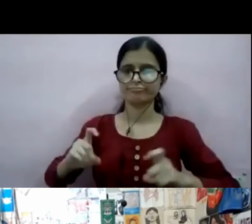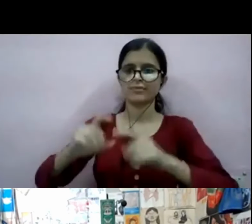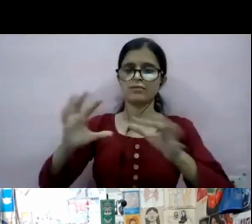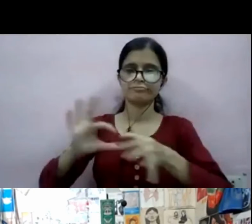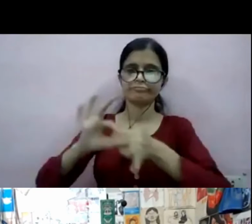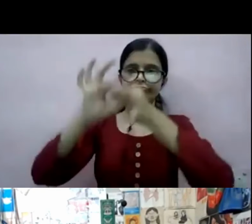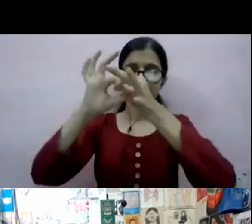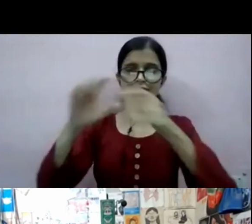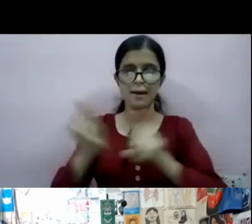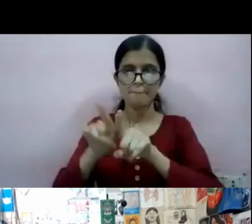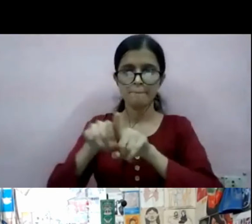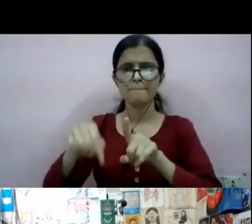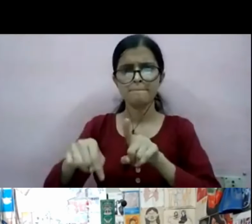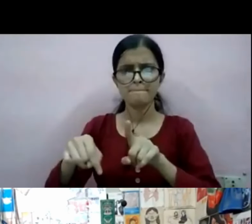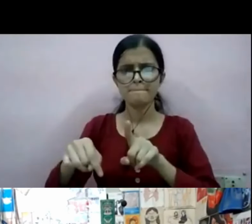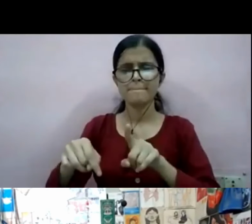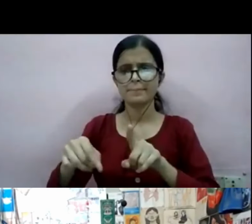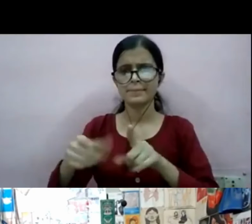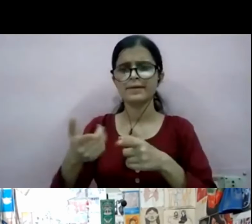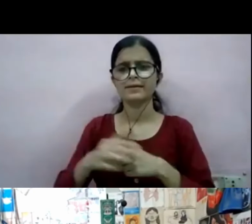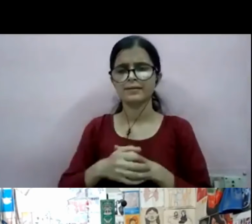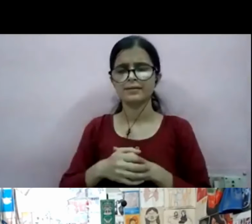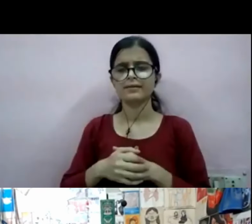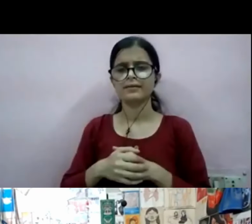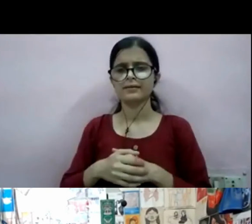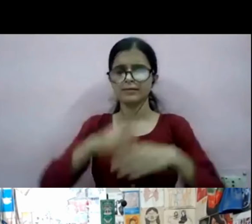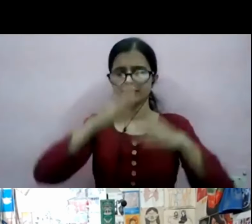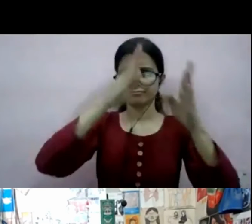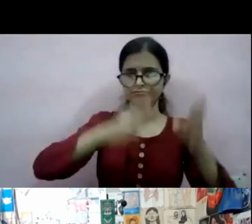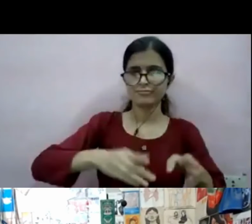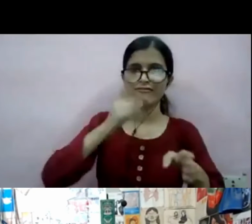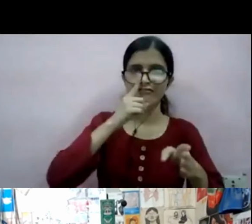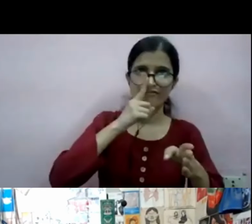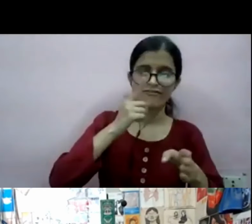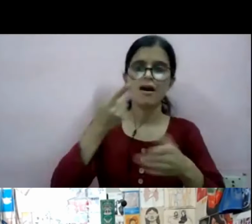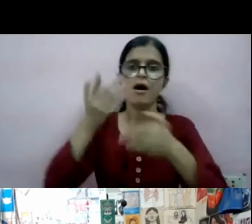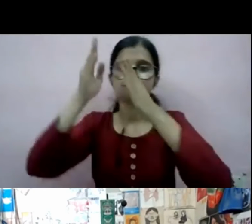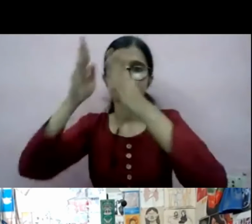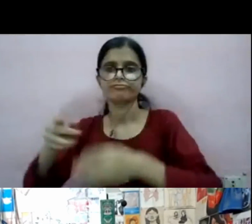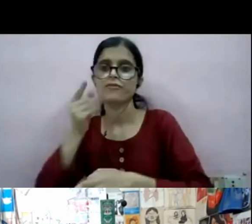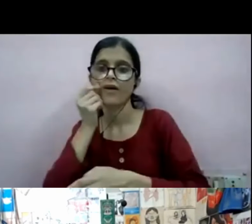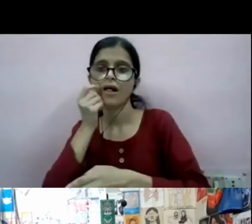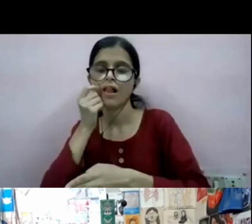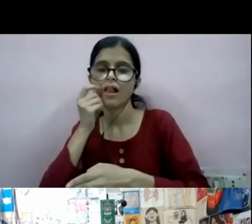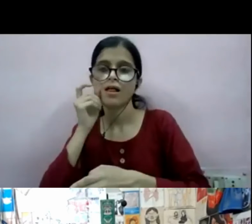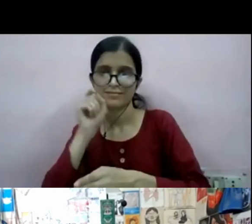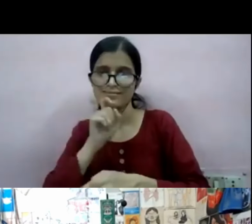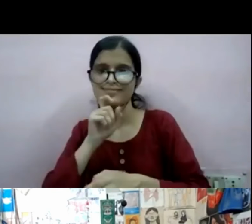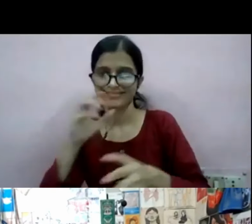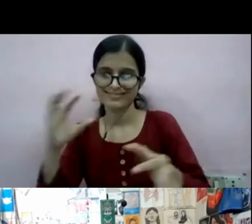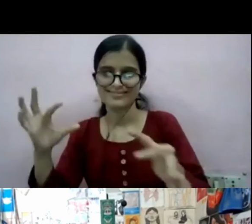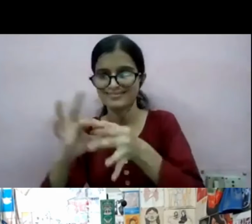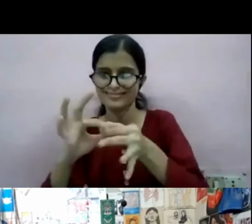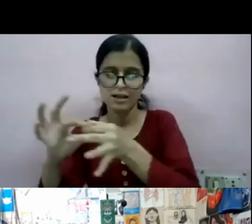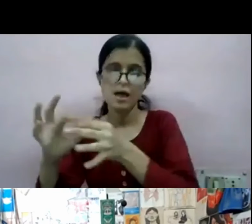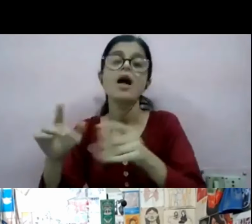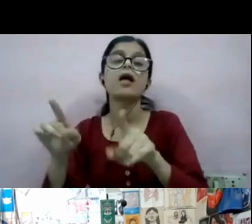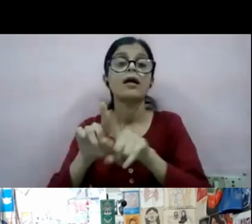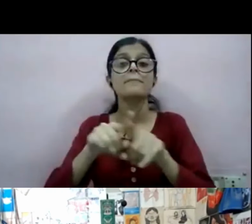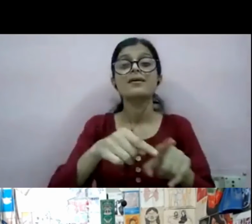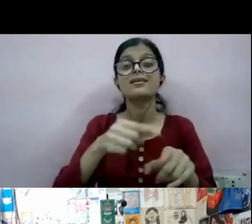anatomical, and physiological characteristics that mark the body as male, female, or intersex. And gender refers to what it means